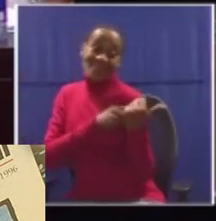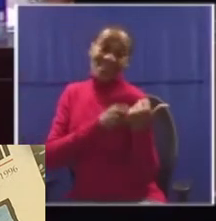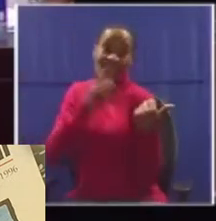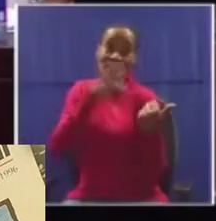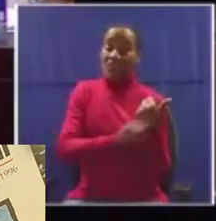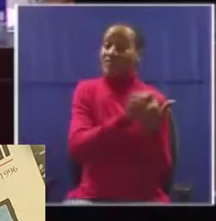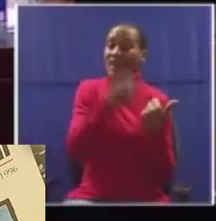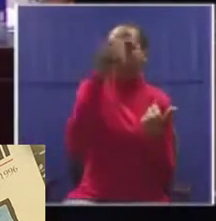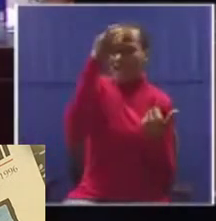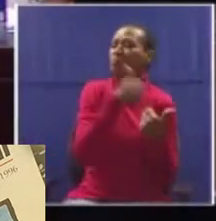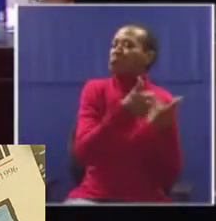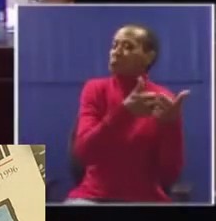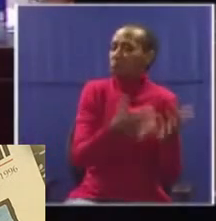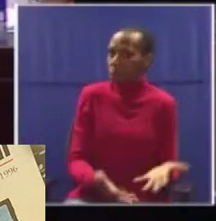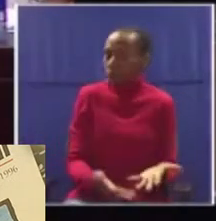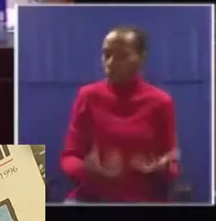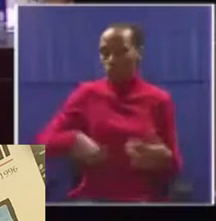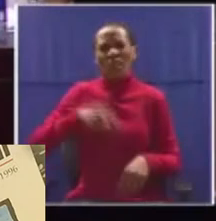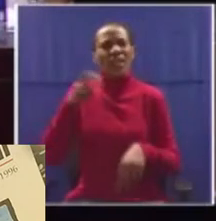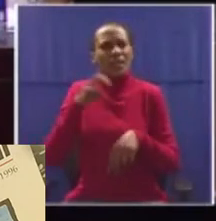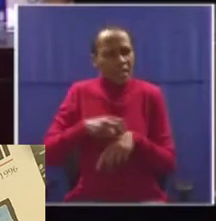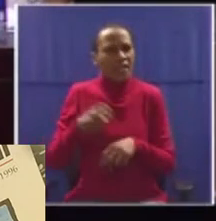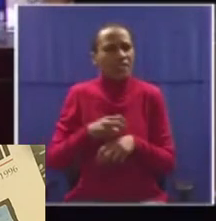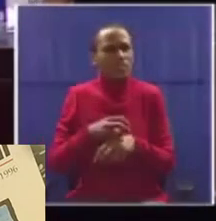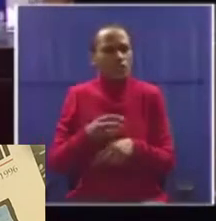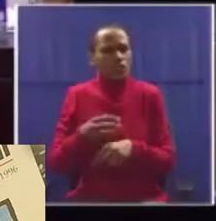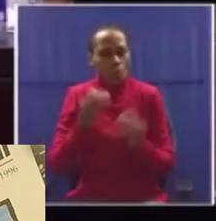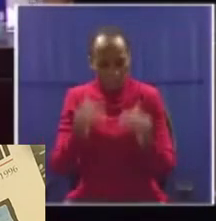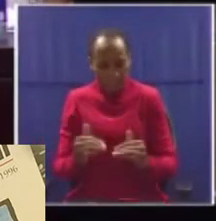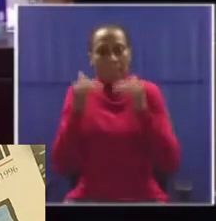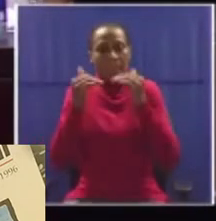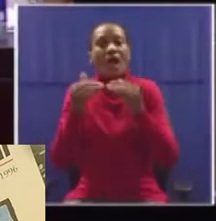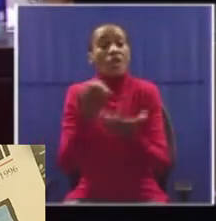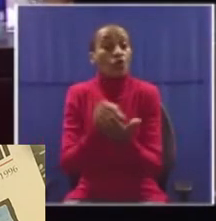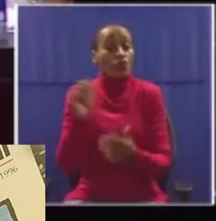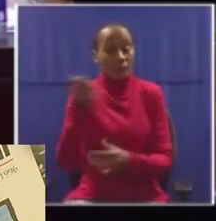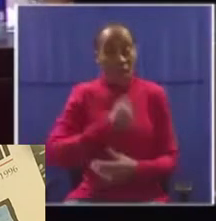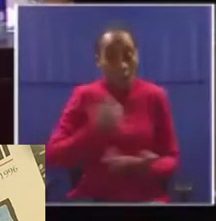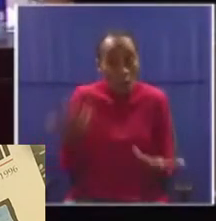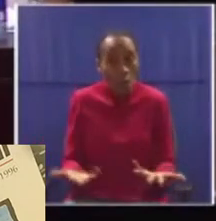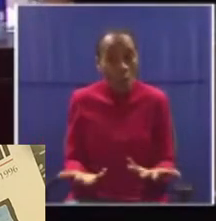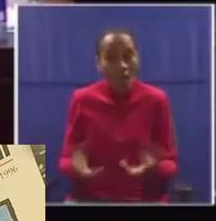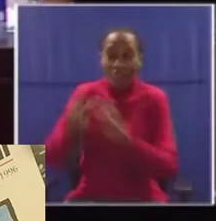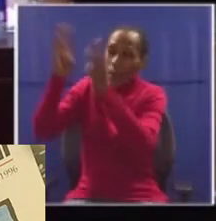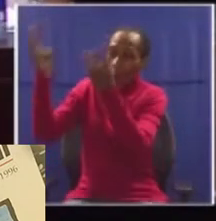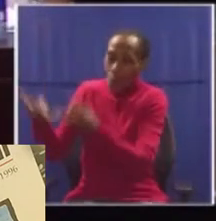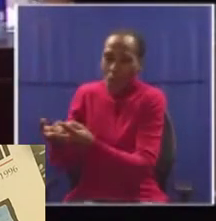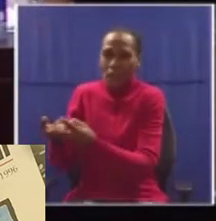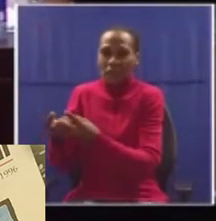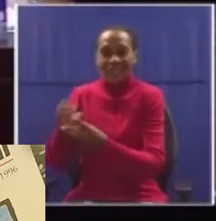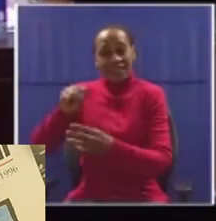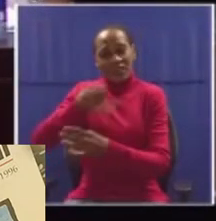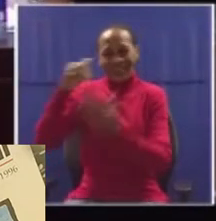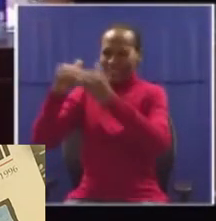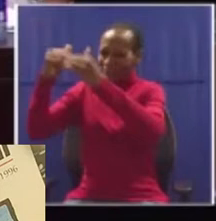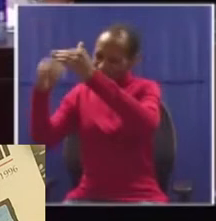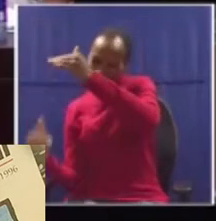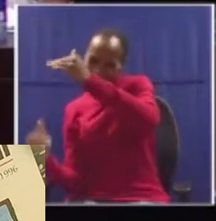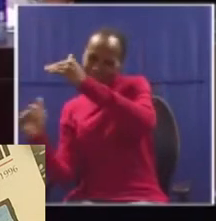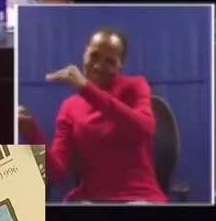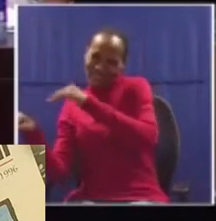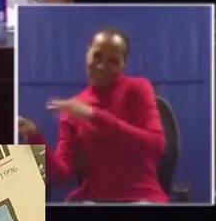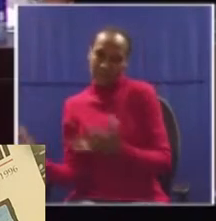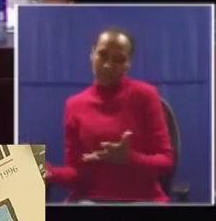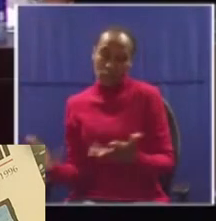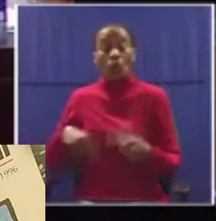listing is a reflection of our diminishing status in the world fetif is an intergovernmental organization found on the initiative of the International